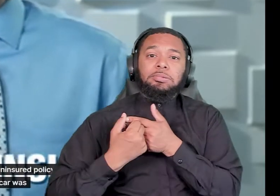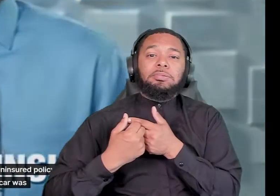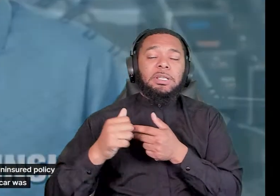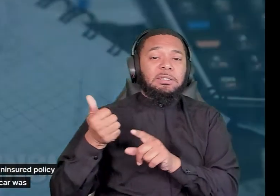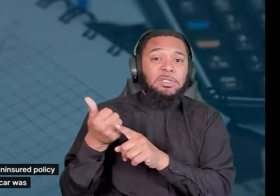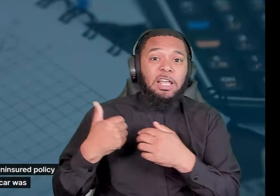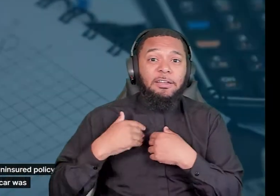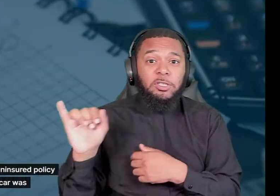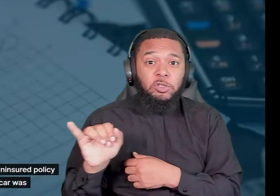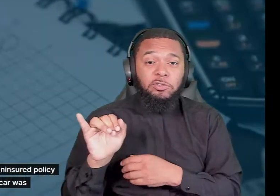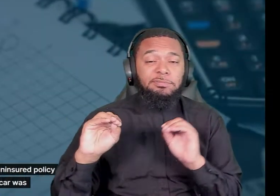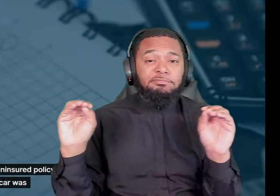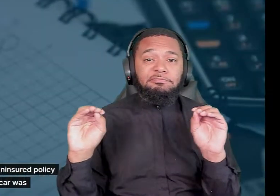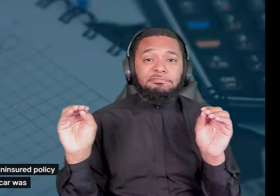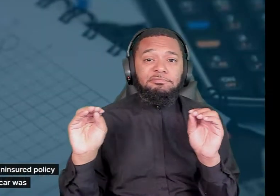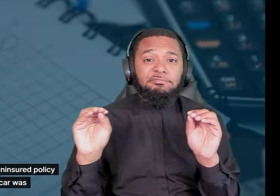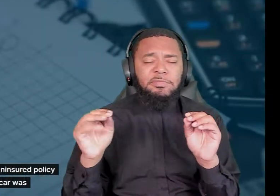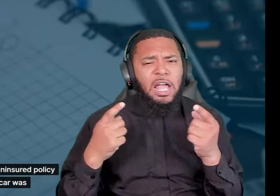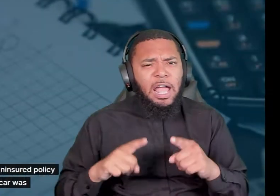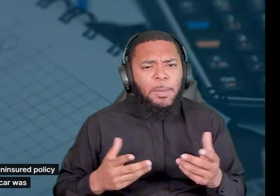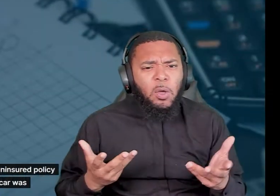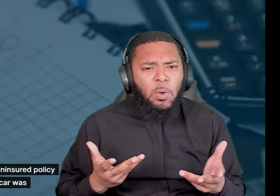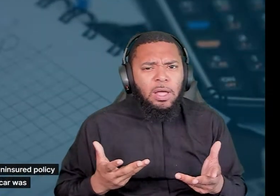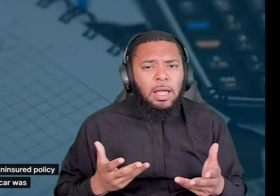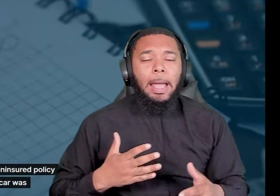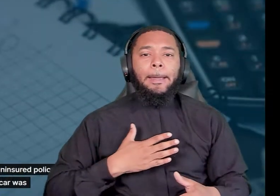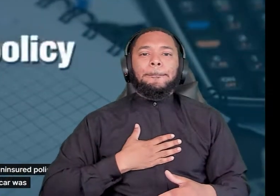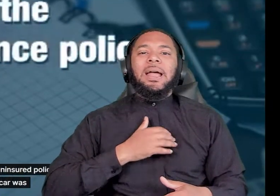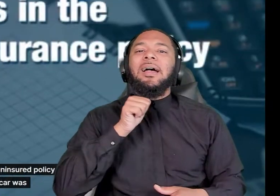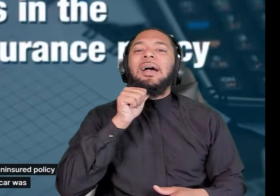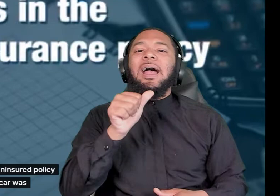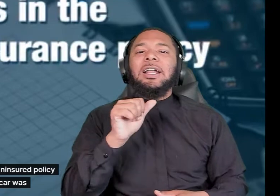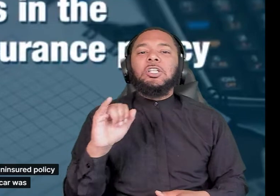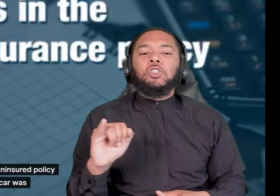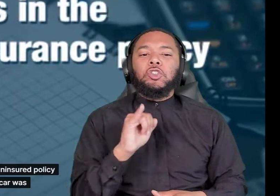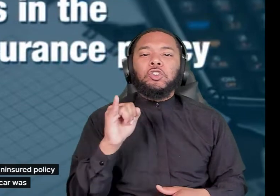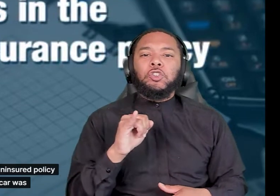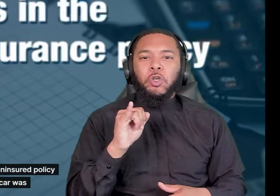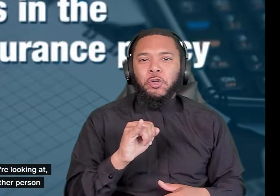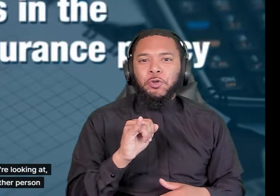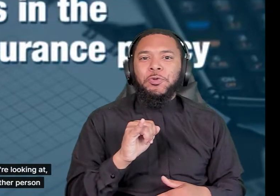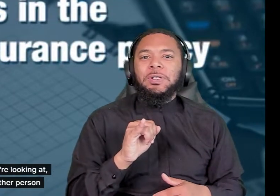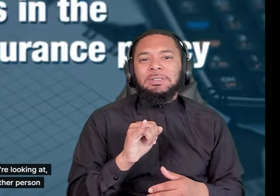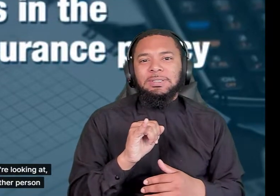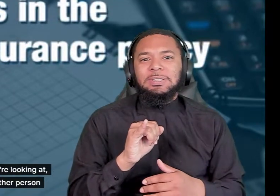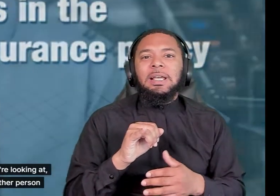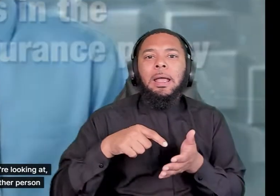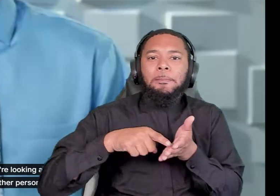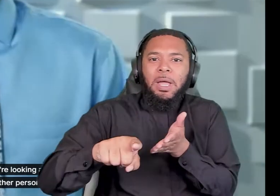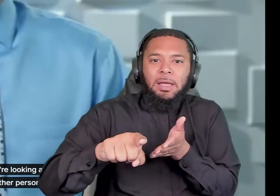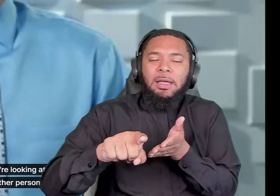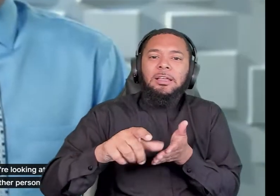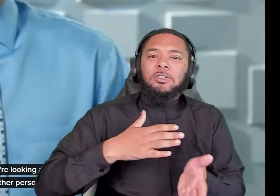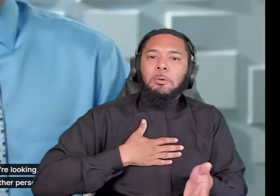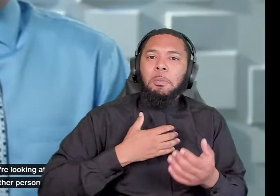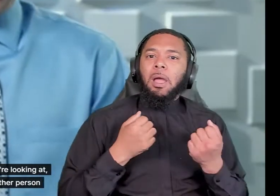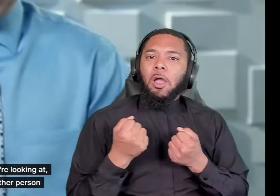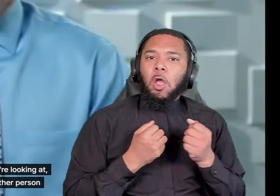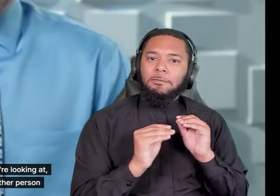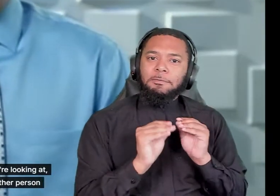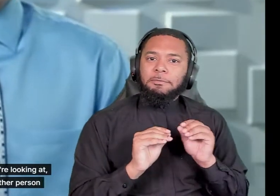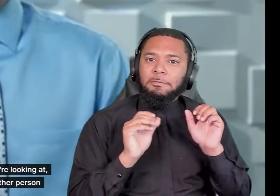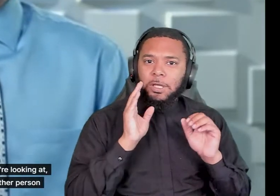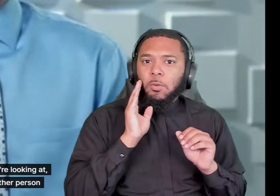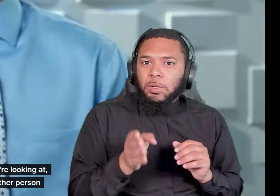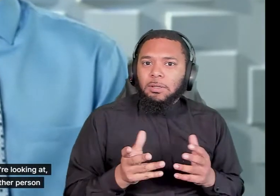what happens? Well, my uninsured policy kicked in, and so my car was still covered. But when you're